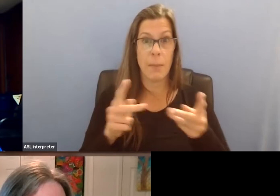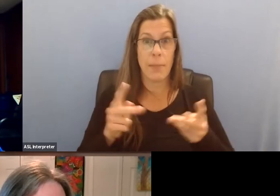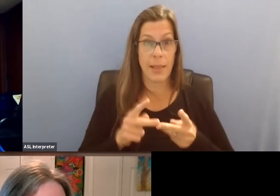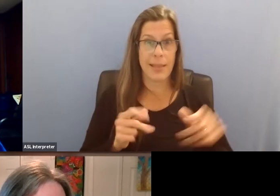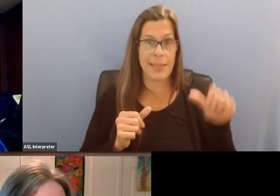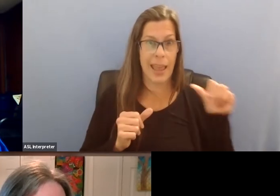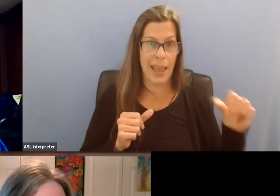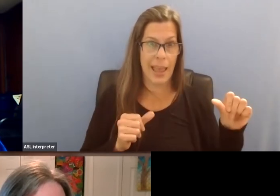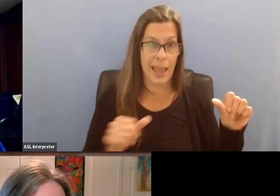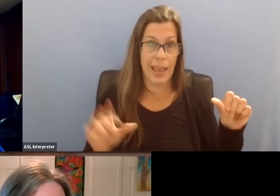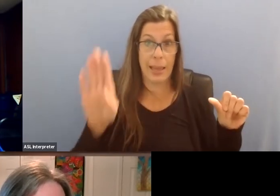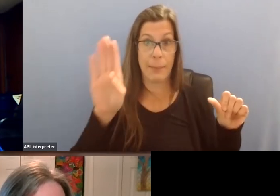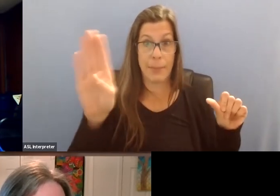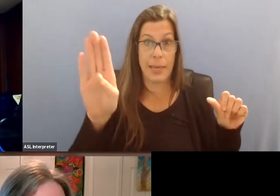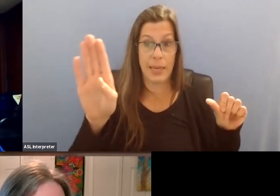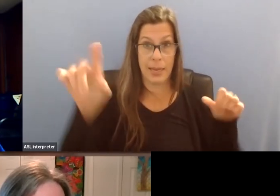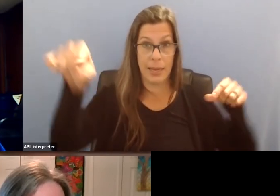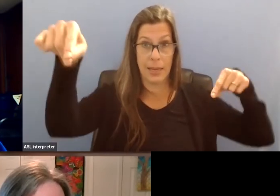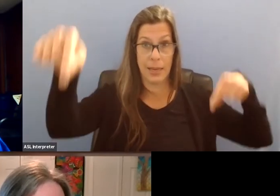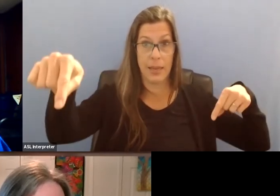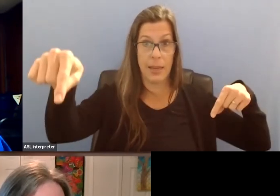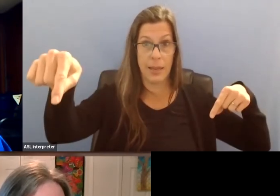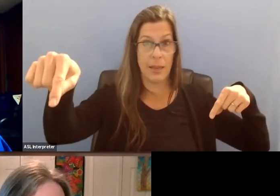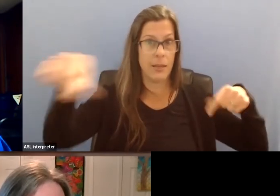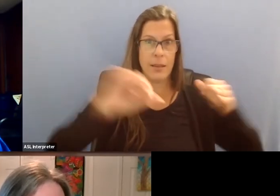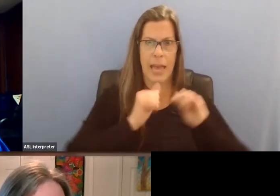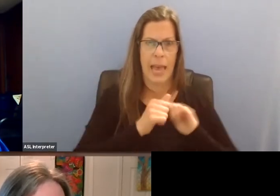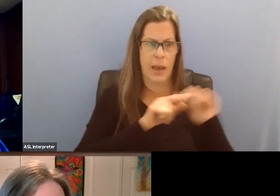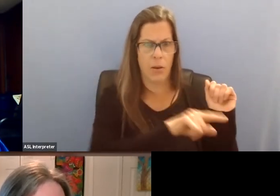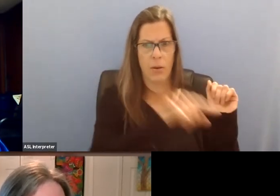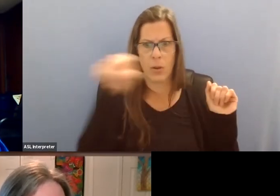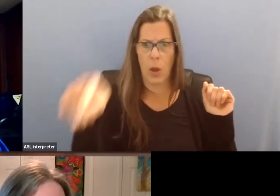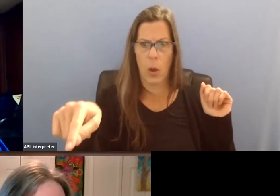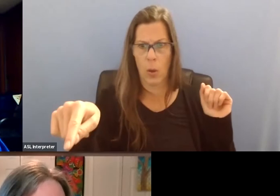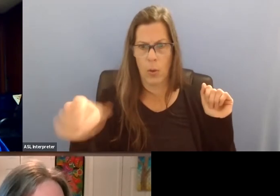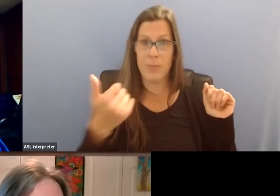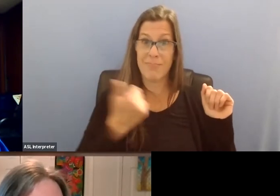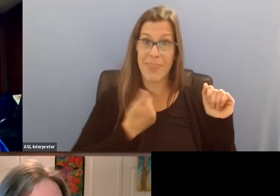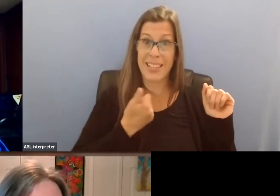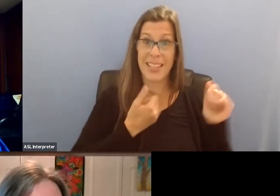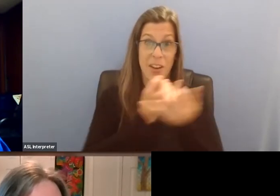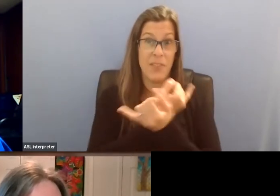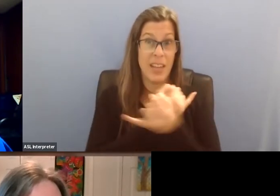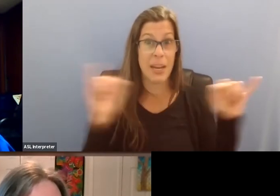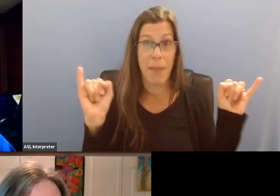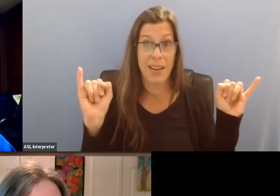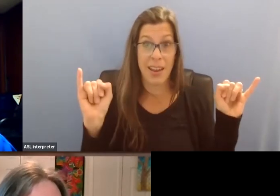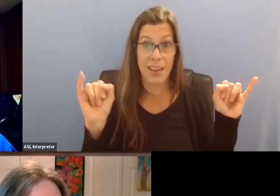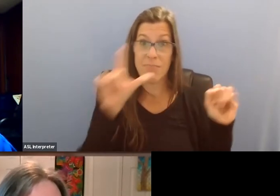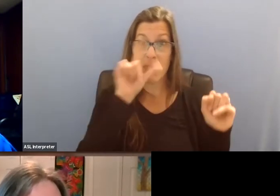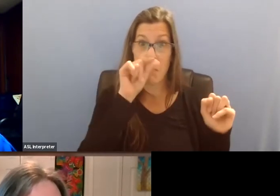and being able to get out in the field and do birding on my own. That's very difficult